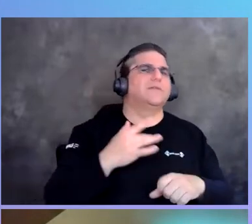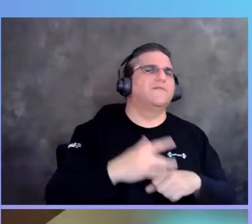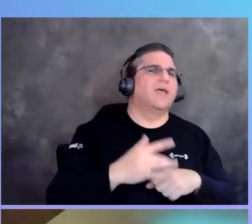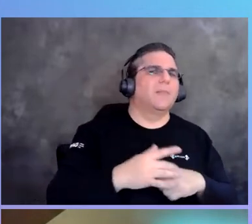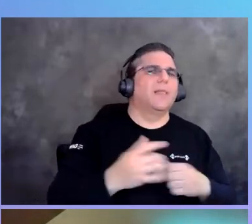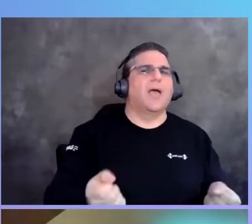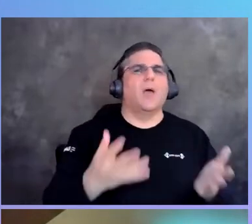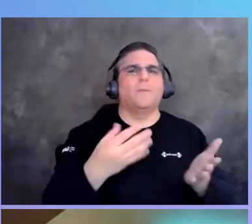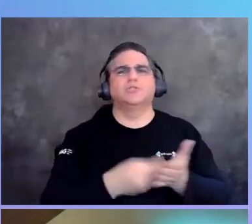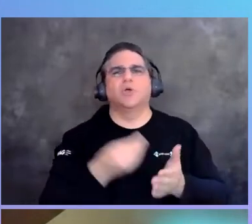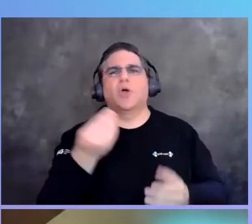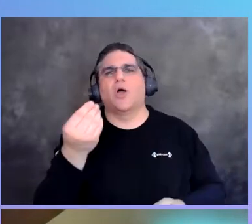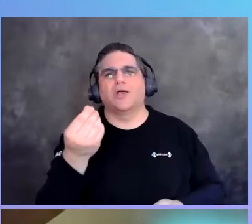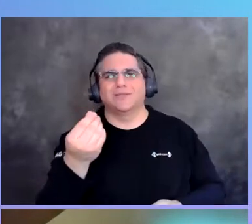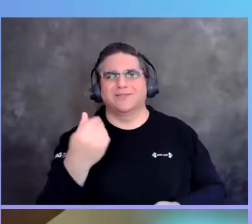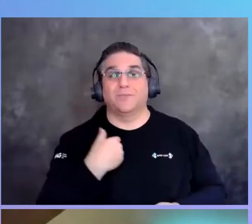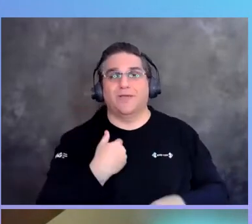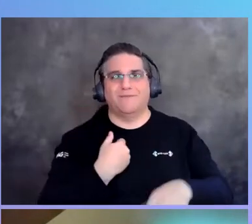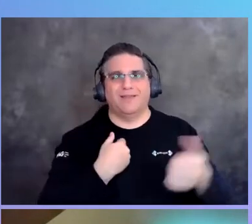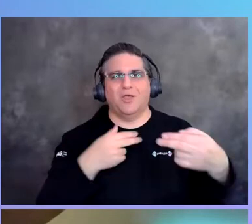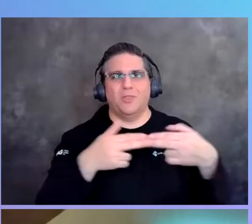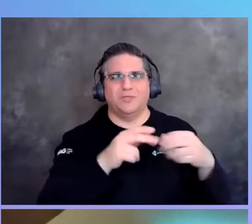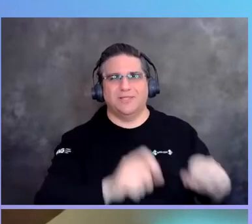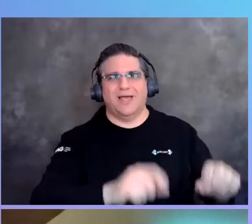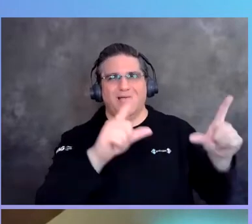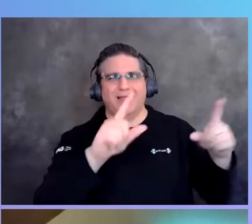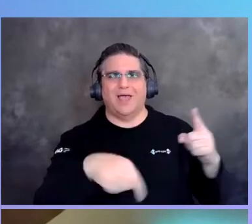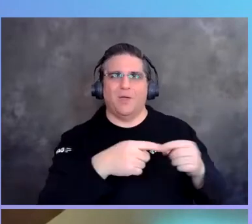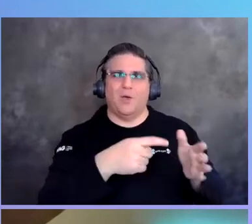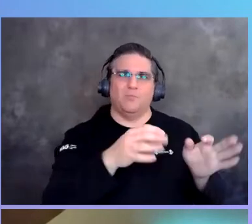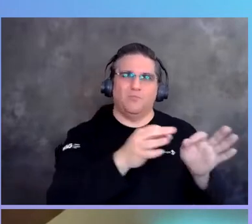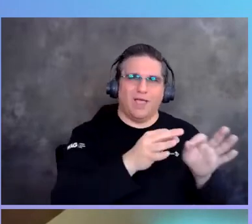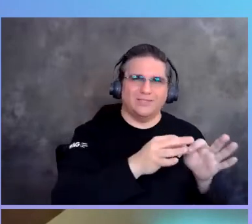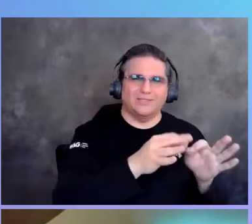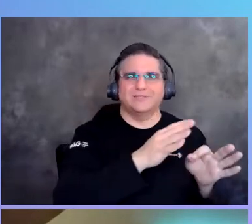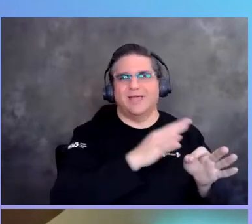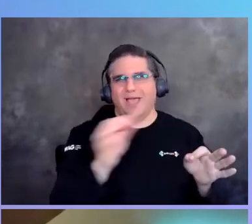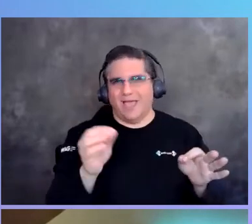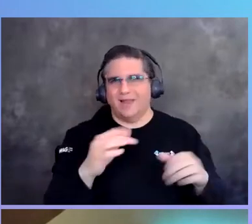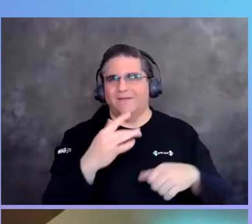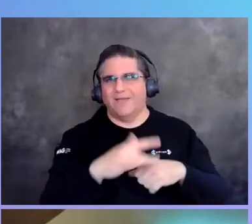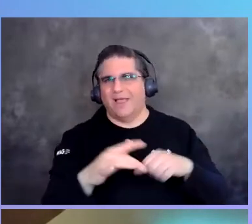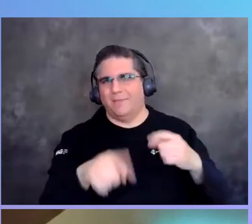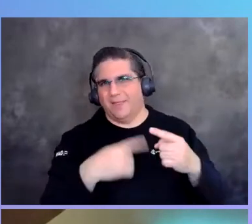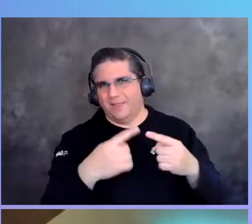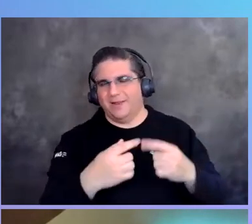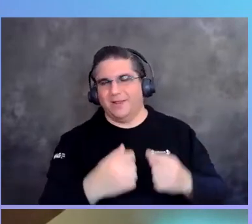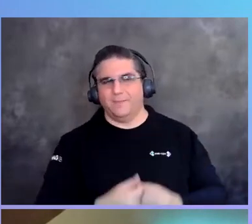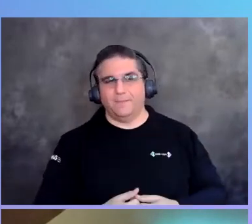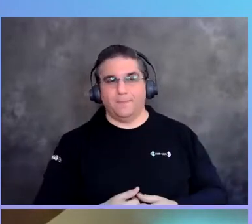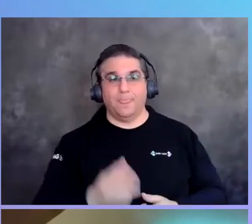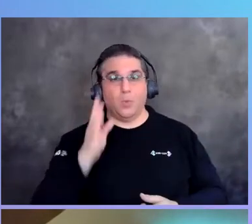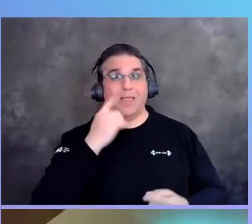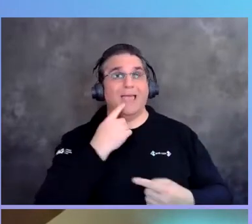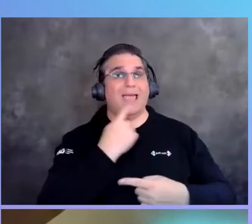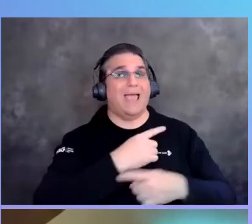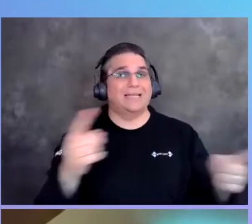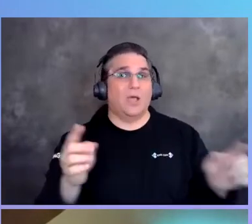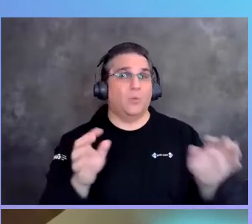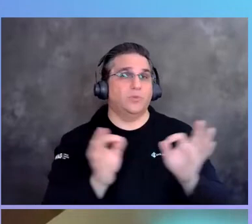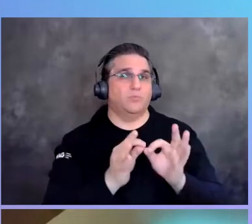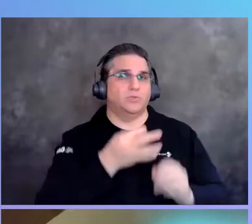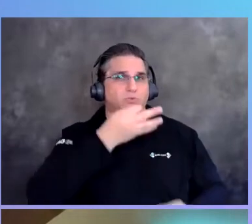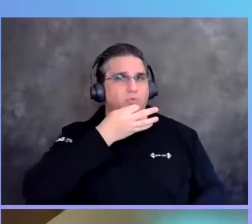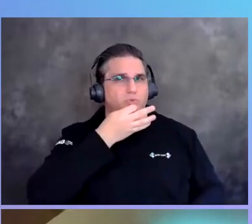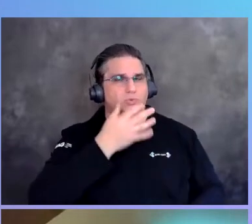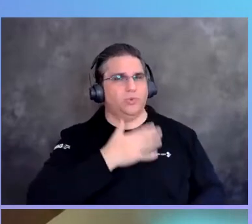does it cost? So we have a little slide on pricing and availability. We'll be announcing the pricing information soon, so please stay tuned for that. And